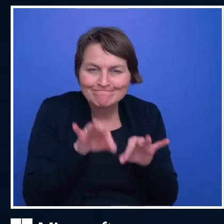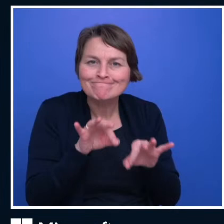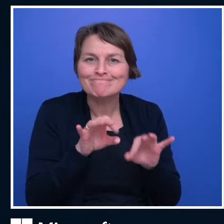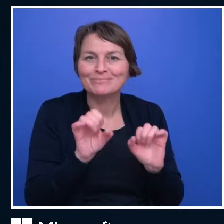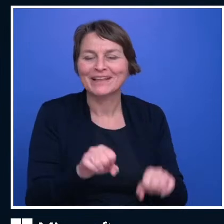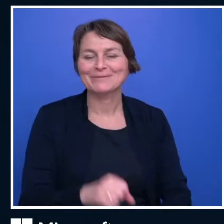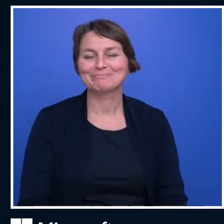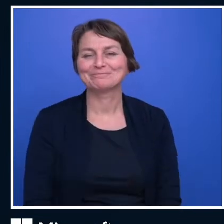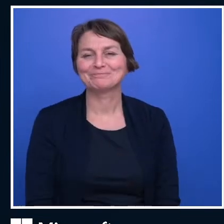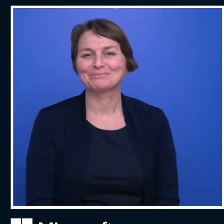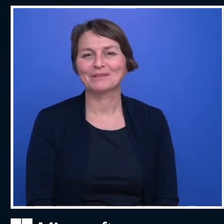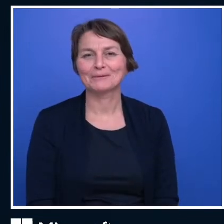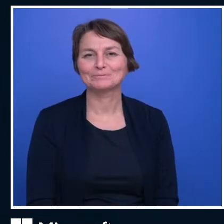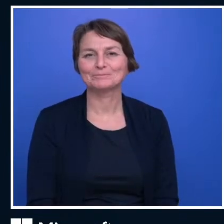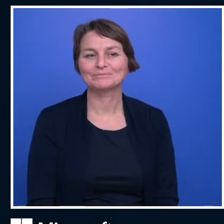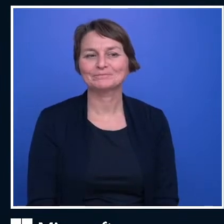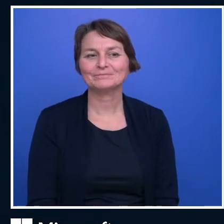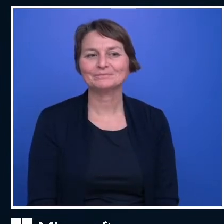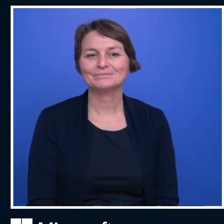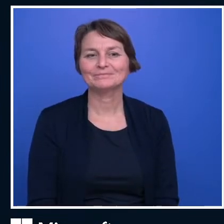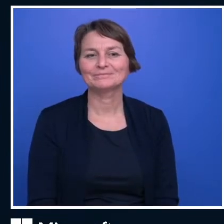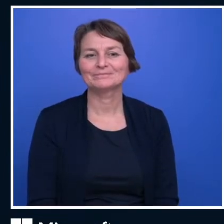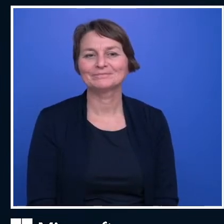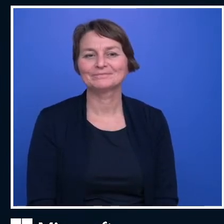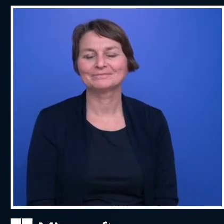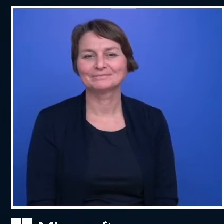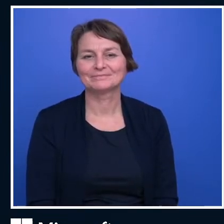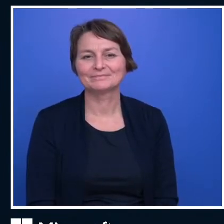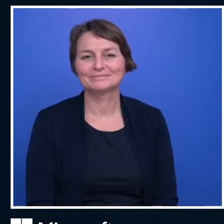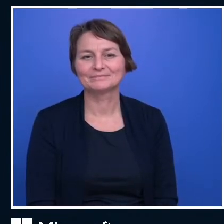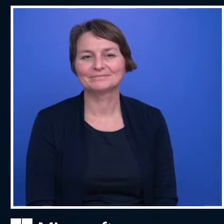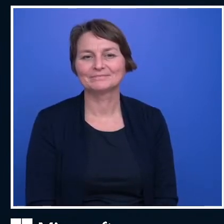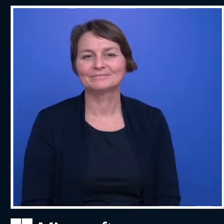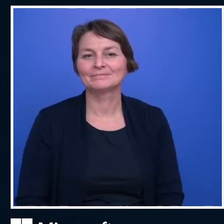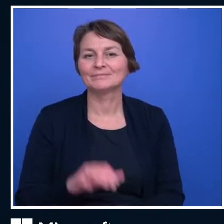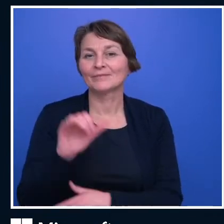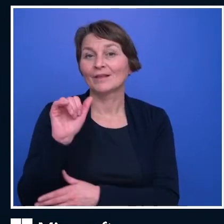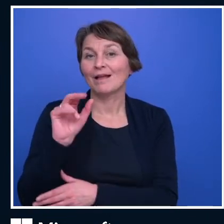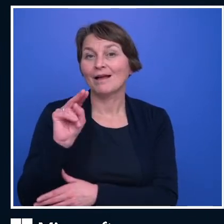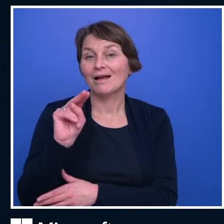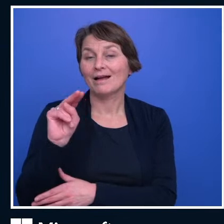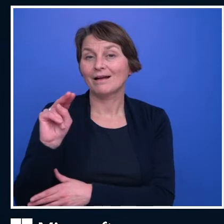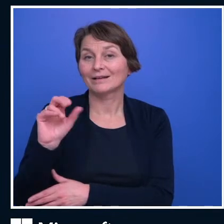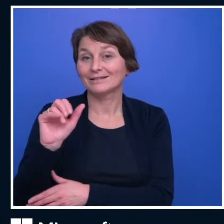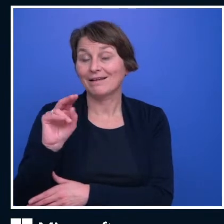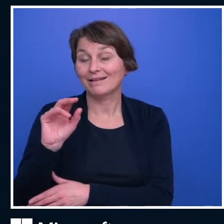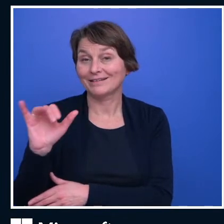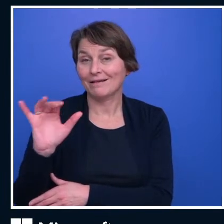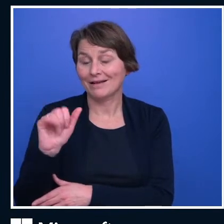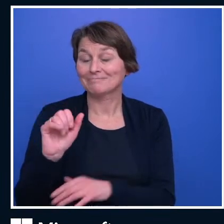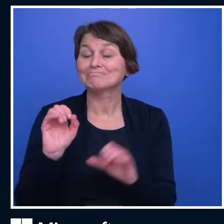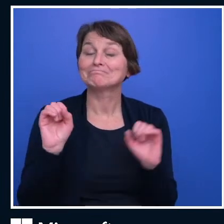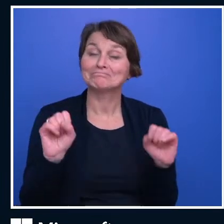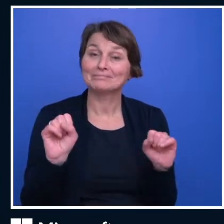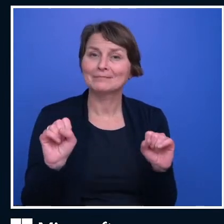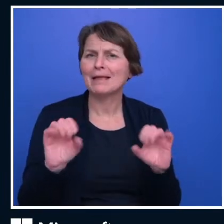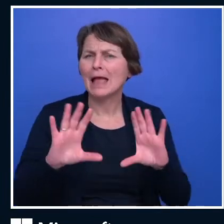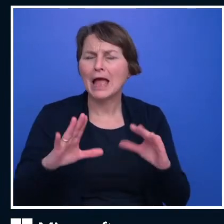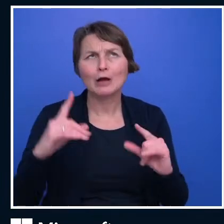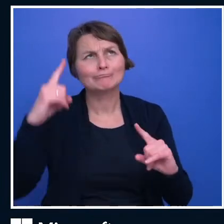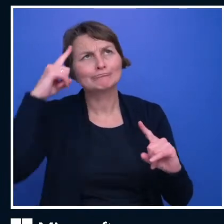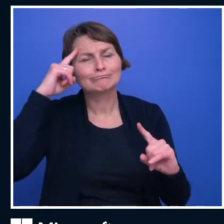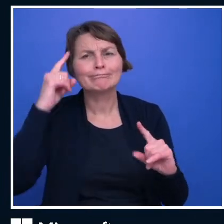I'd like to add on to that. So I think if you want to keep yourself updated, there's two things that that can really work well. One